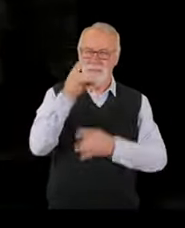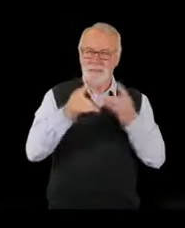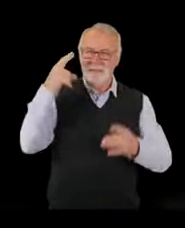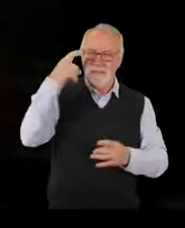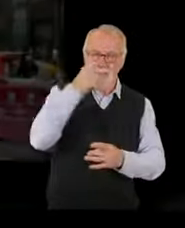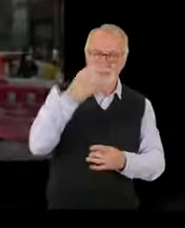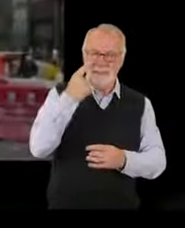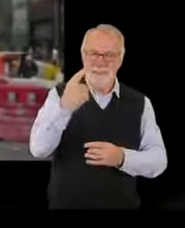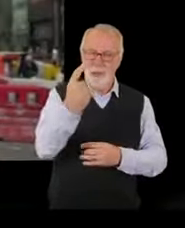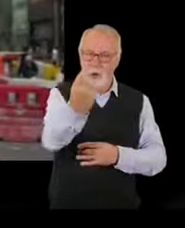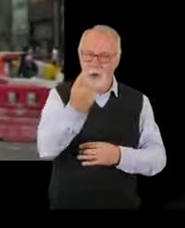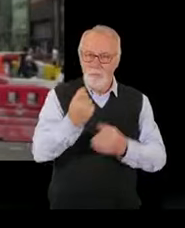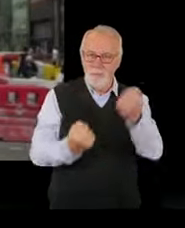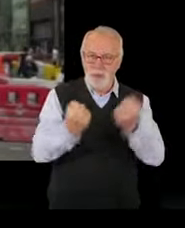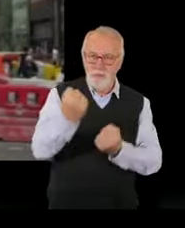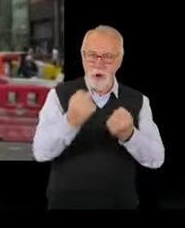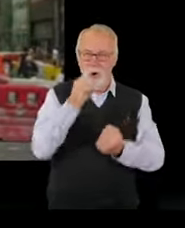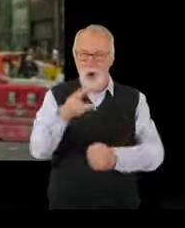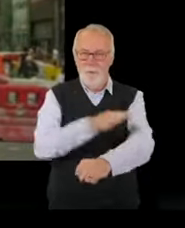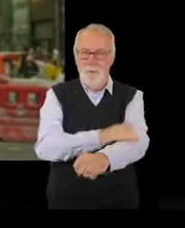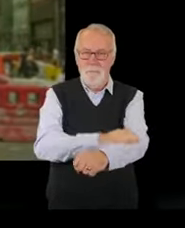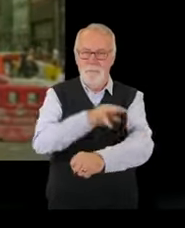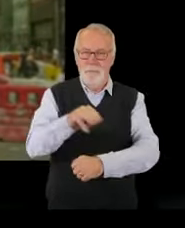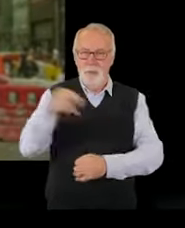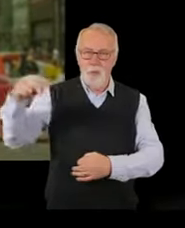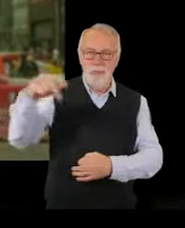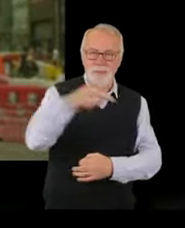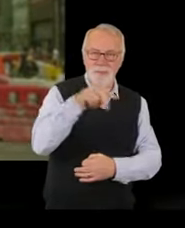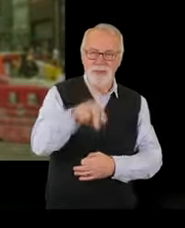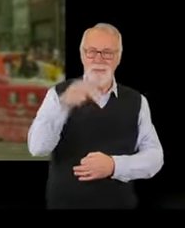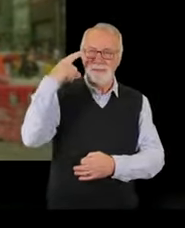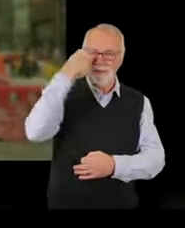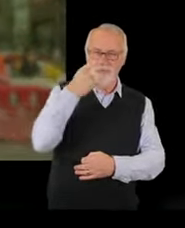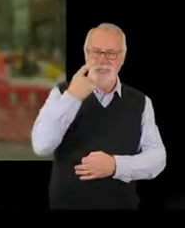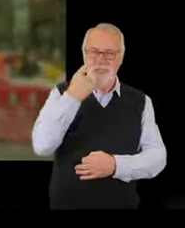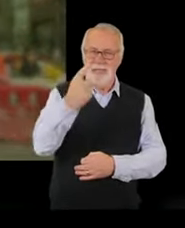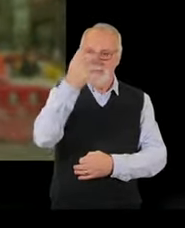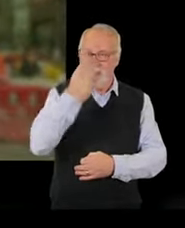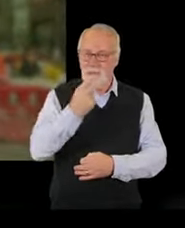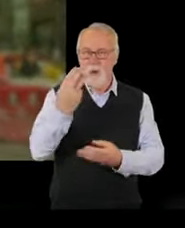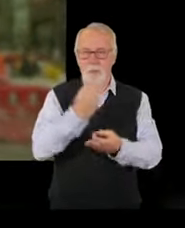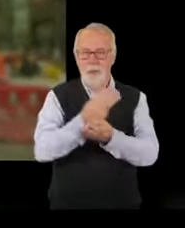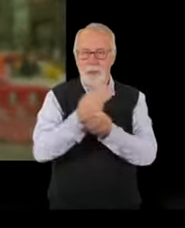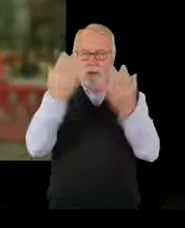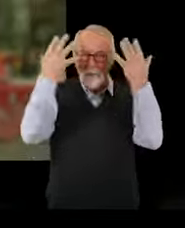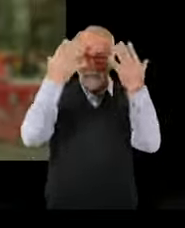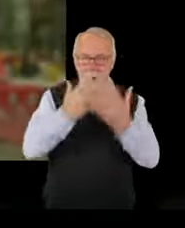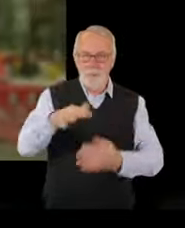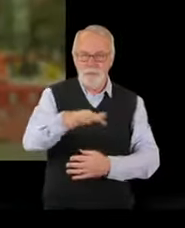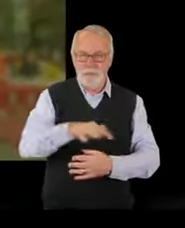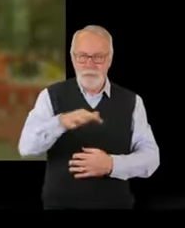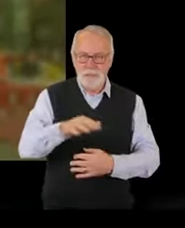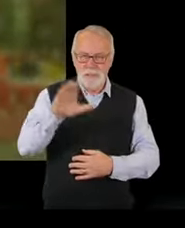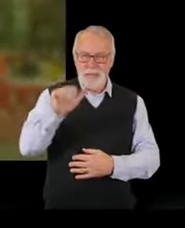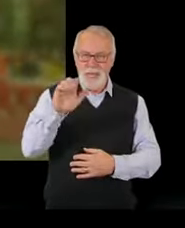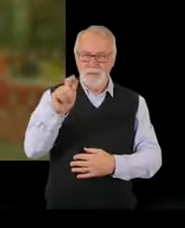Cataracts. This occurs when the lens of the eye becomes cloudy. It leads to blurred vision and sensitivity to glare or bright